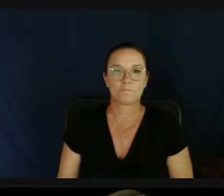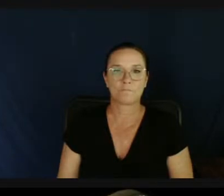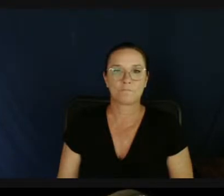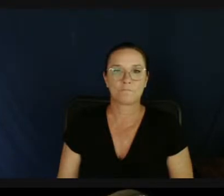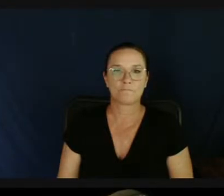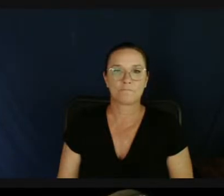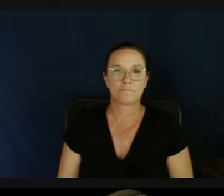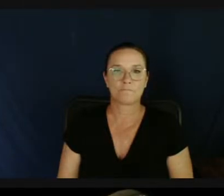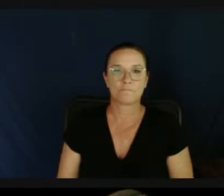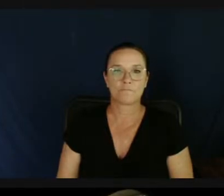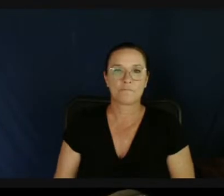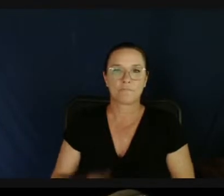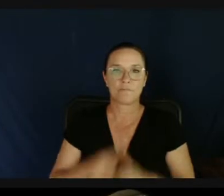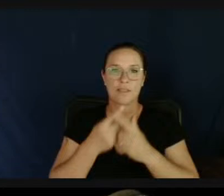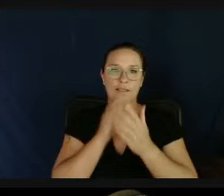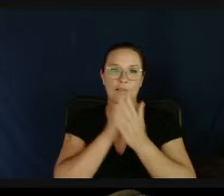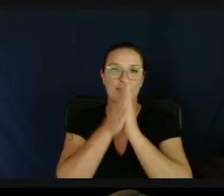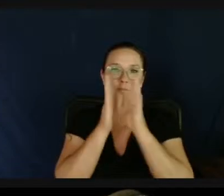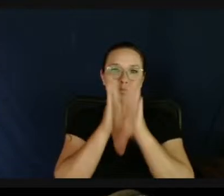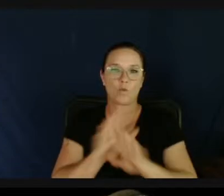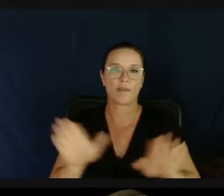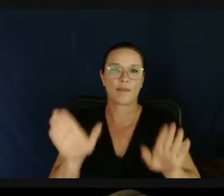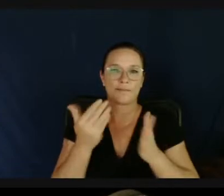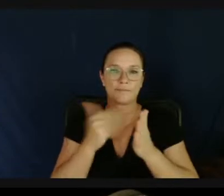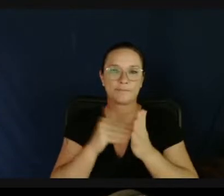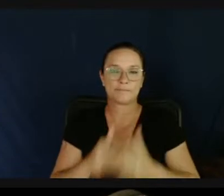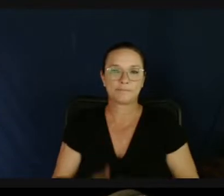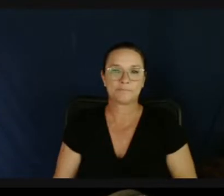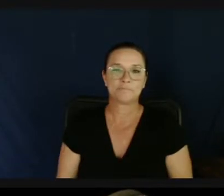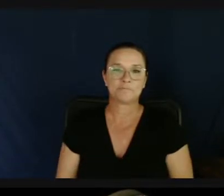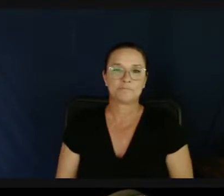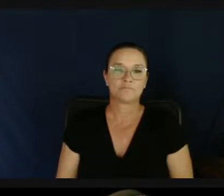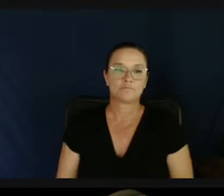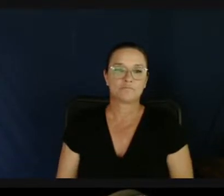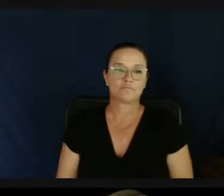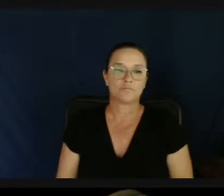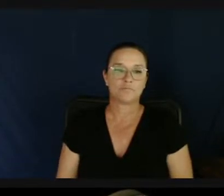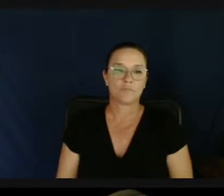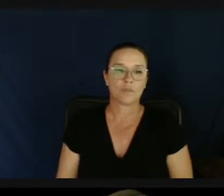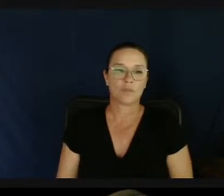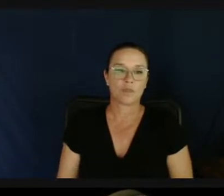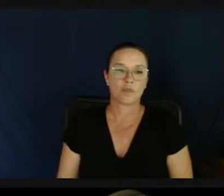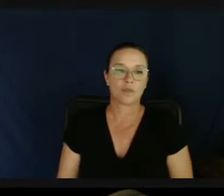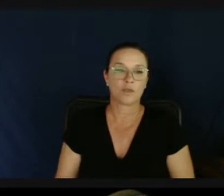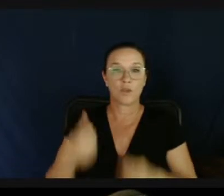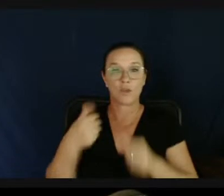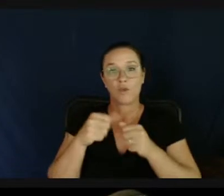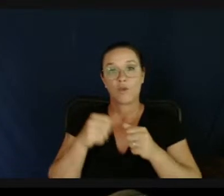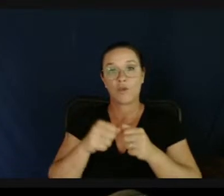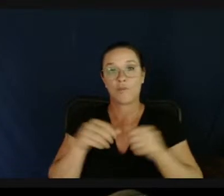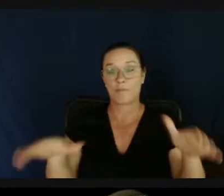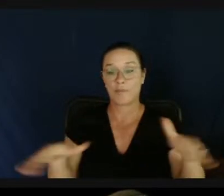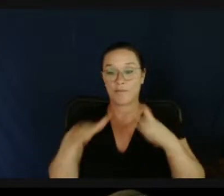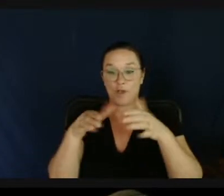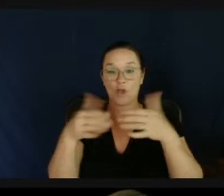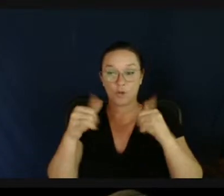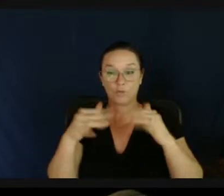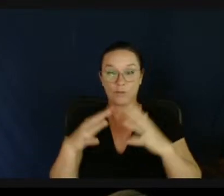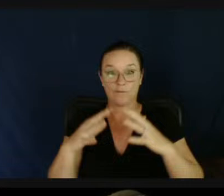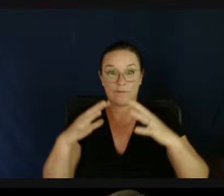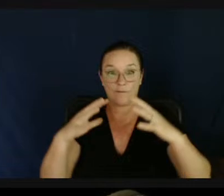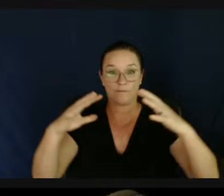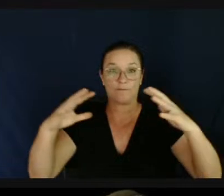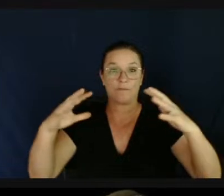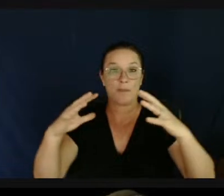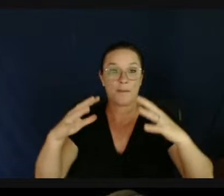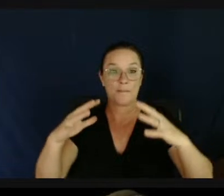the quieting afterwards and degassing. Thus far, remember the volcano is still inflating, so we expect more to come still, but that's